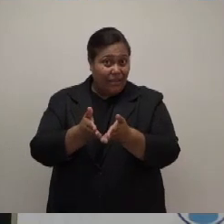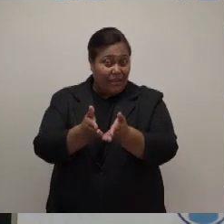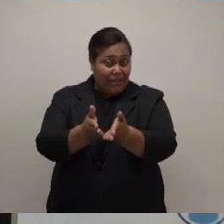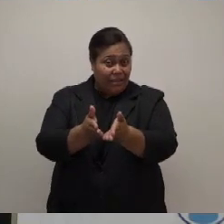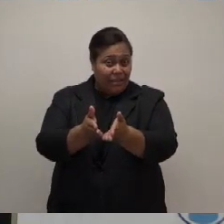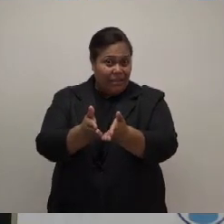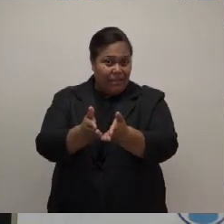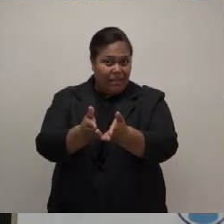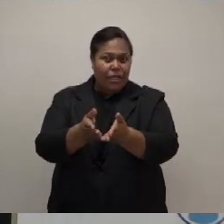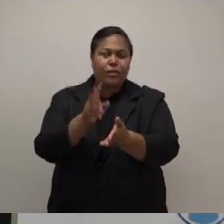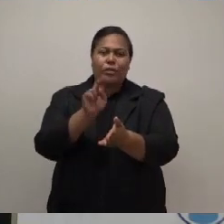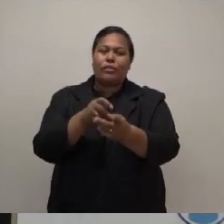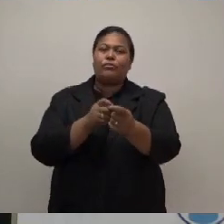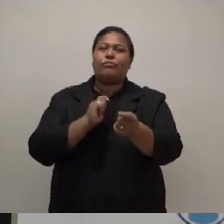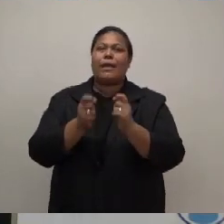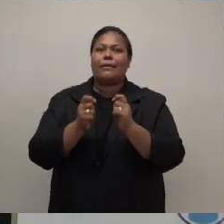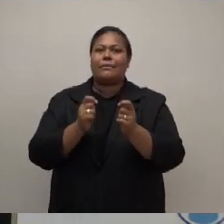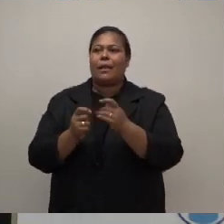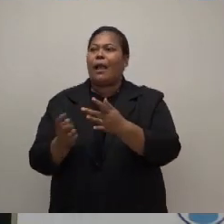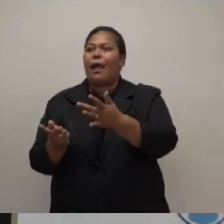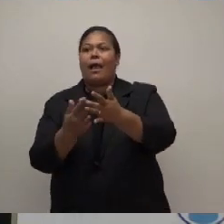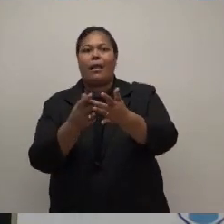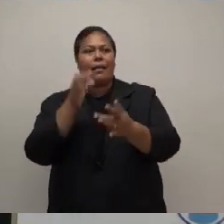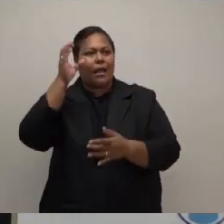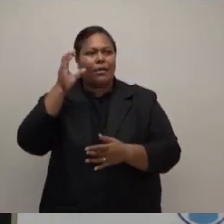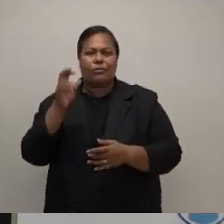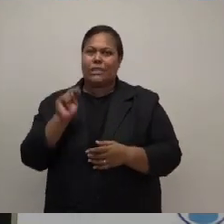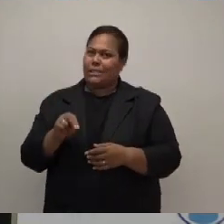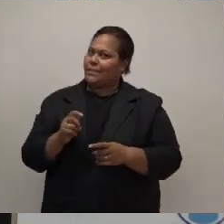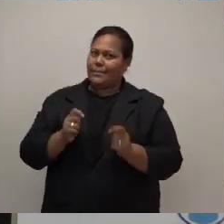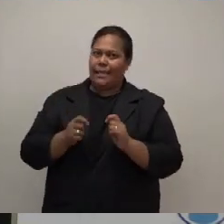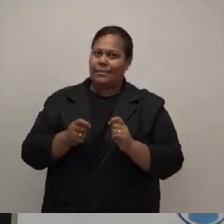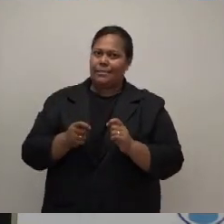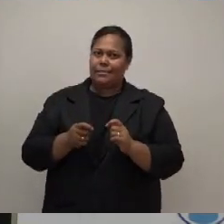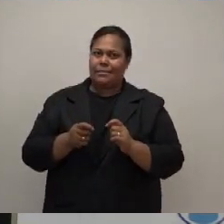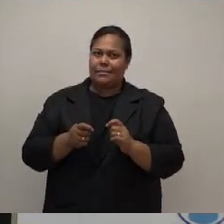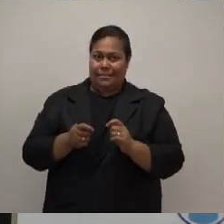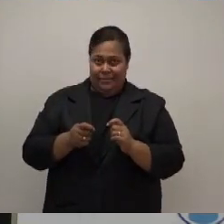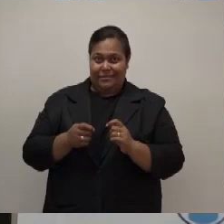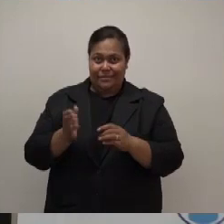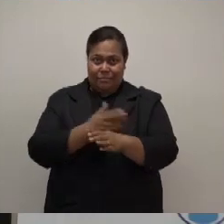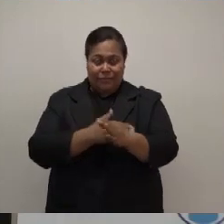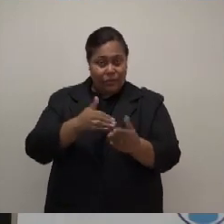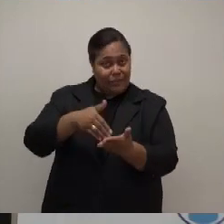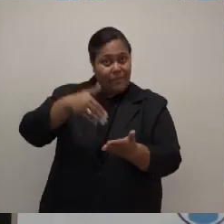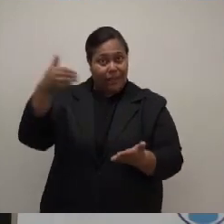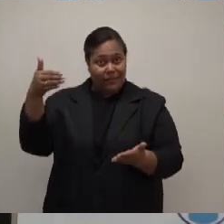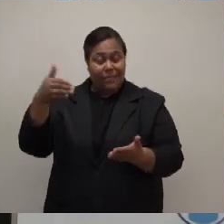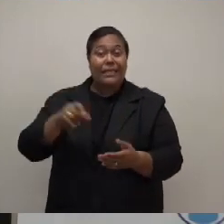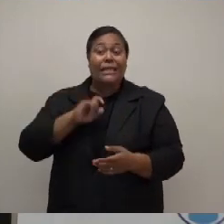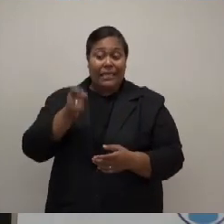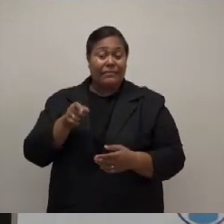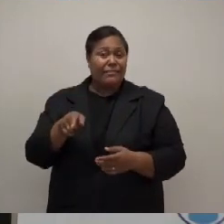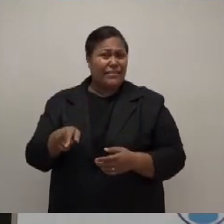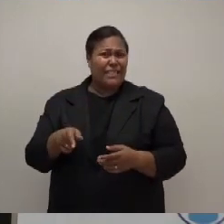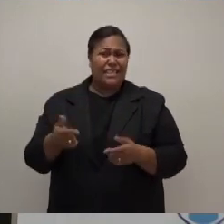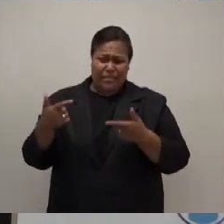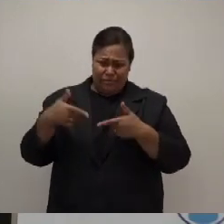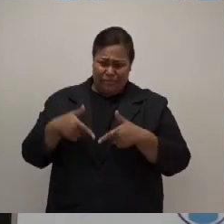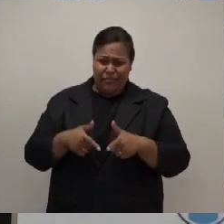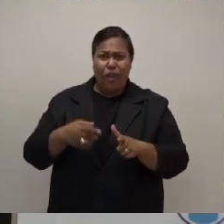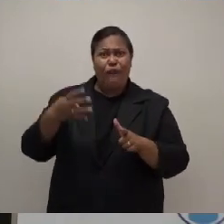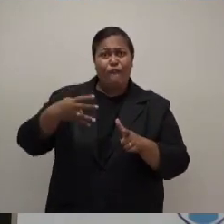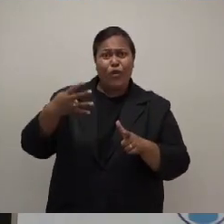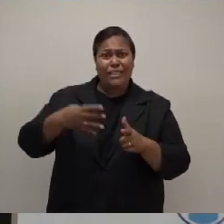them to be tested in another country before departing. If their journey to Fiji will take 14 days or